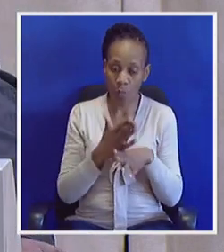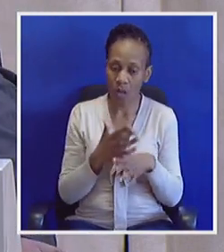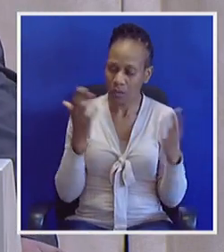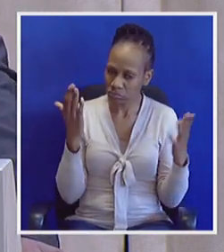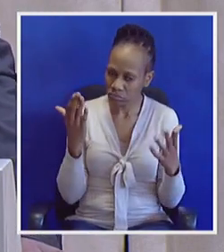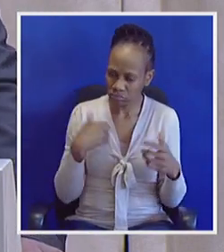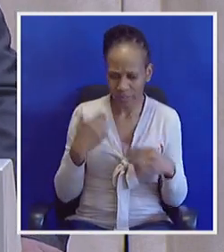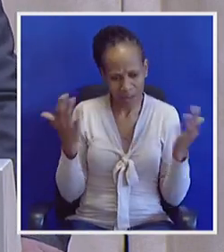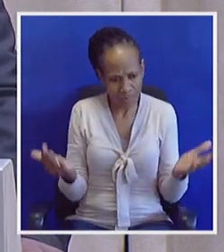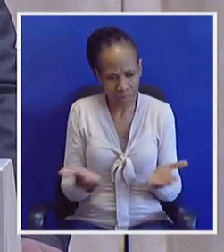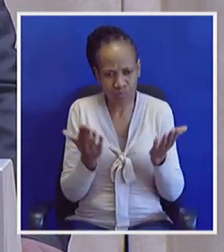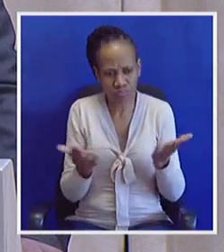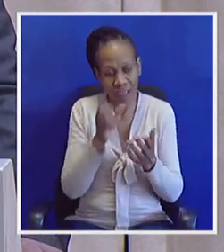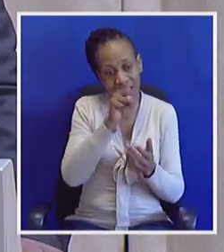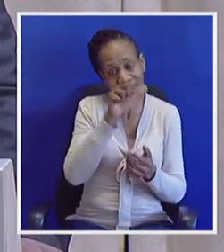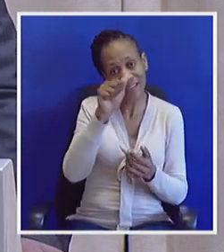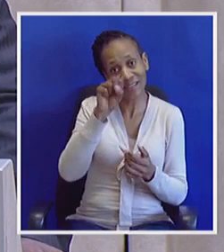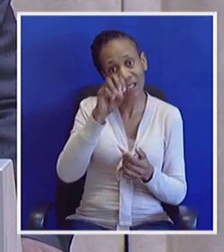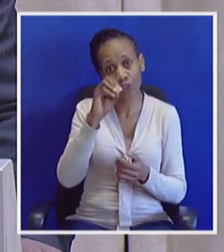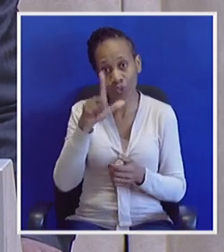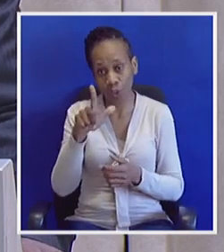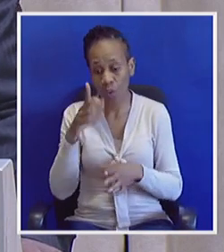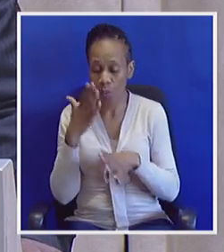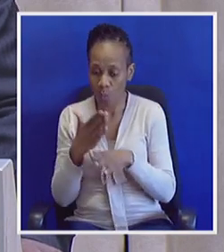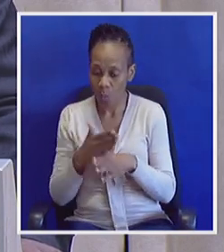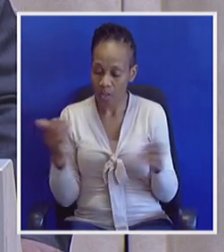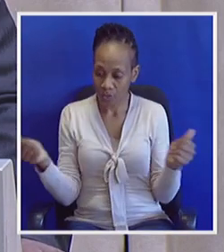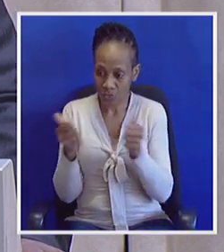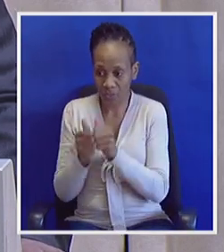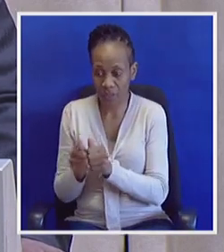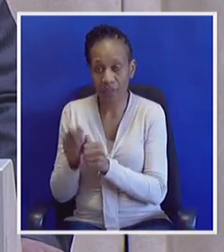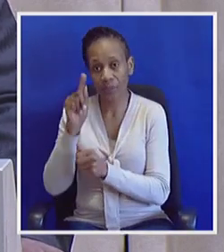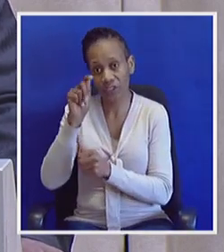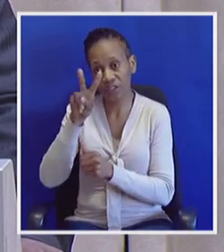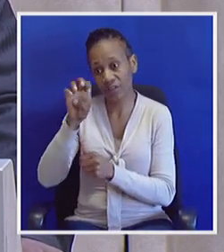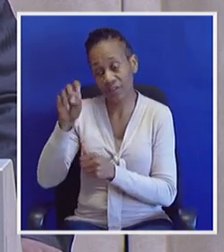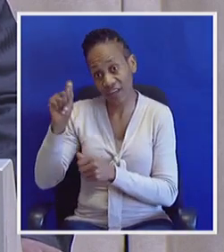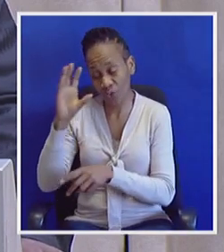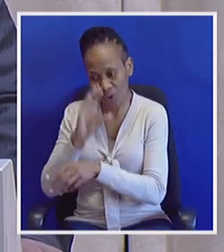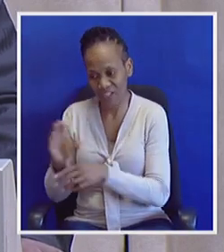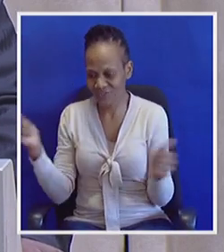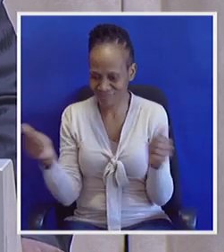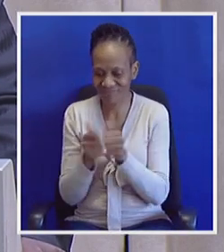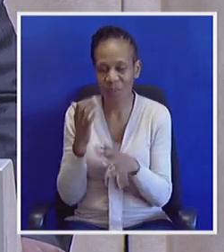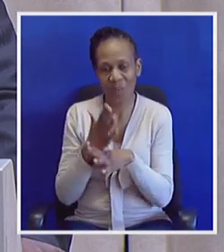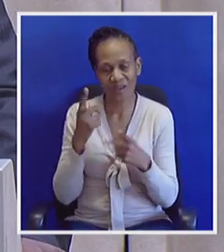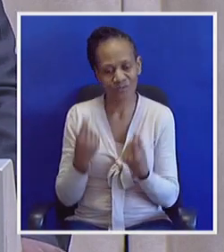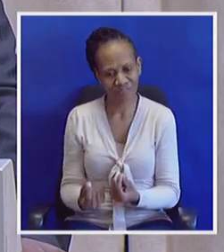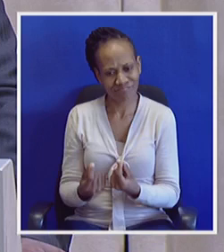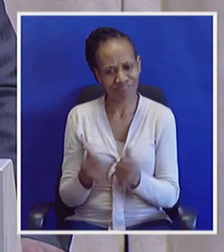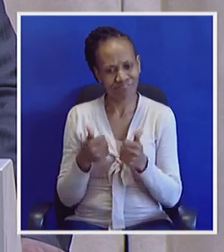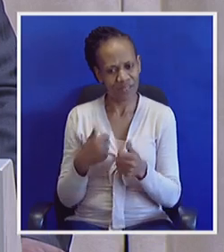encouraged SASOL to be in close collaboration with our TVET college there, and we found that